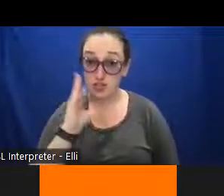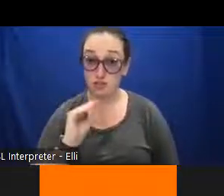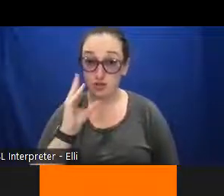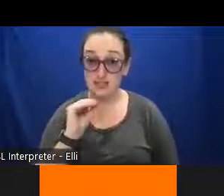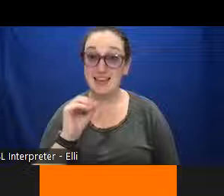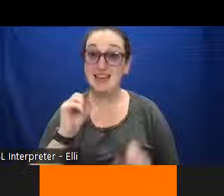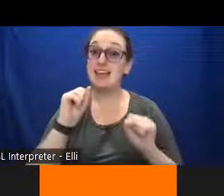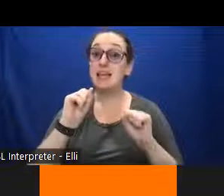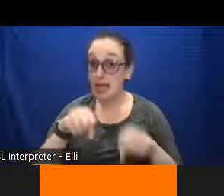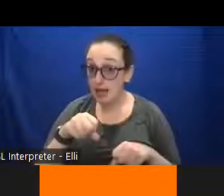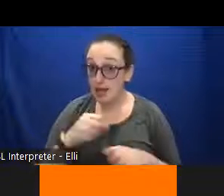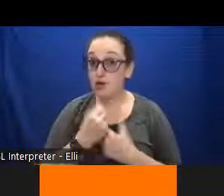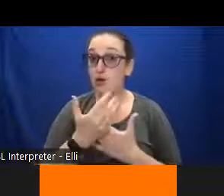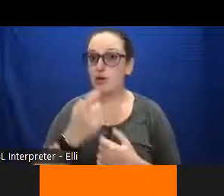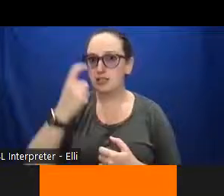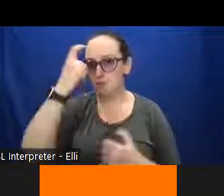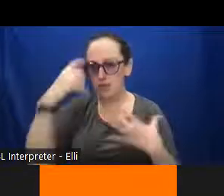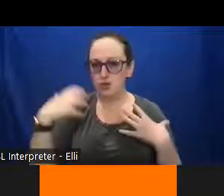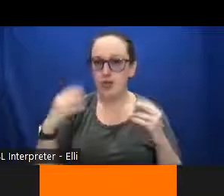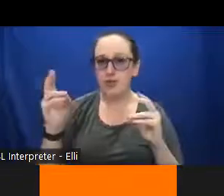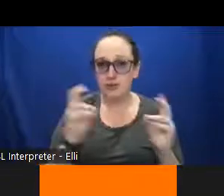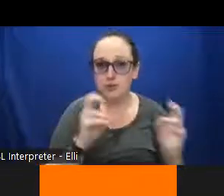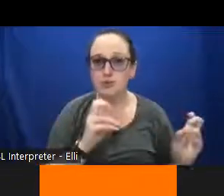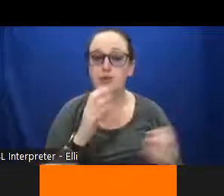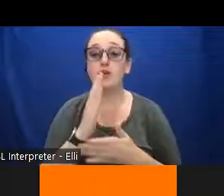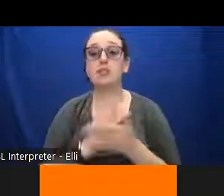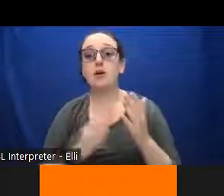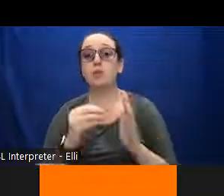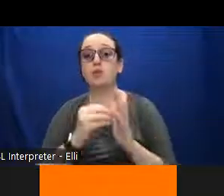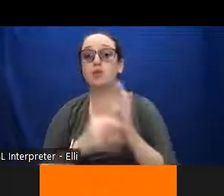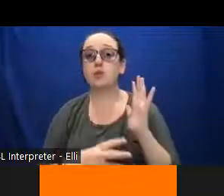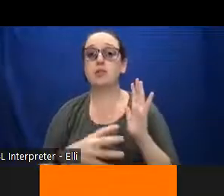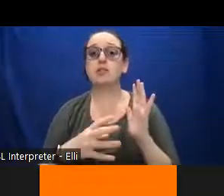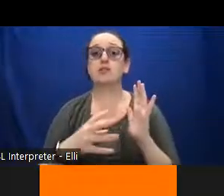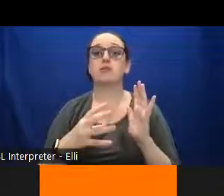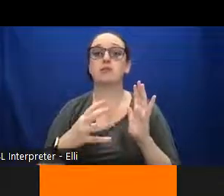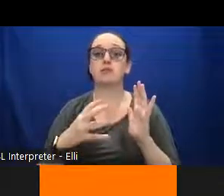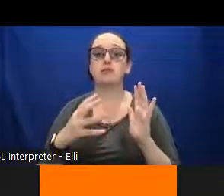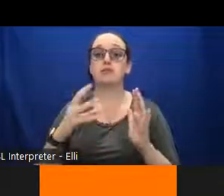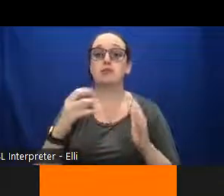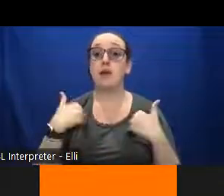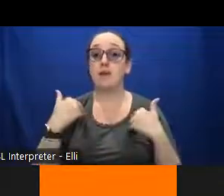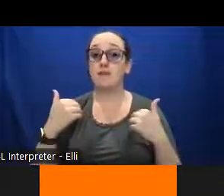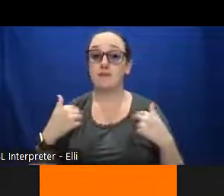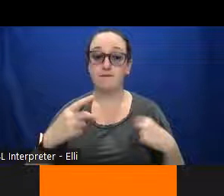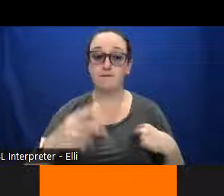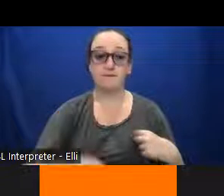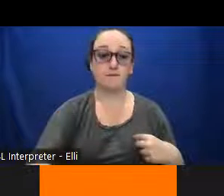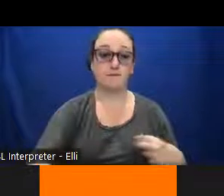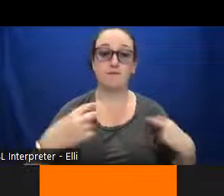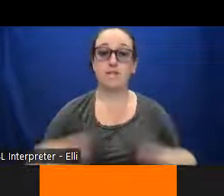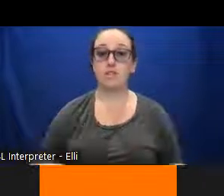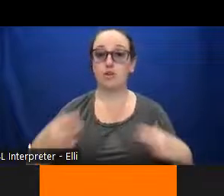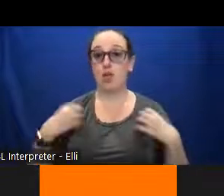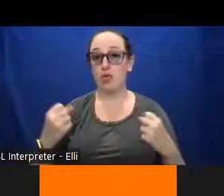can cause mental health issues, substance abuse, and physical health concerns. So trauma-informed care